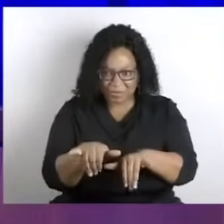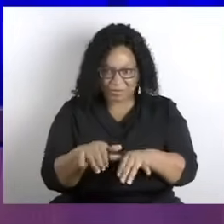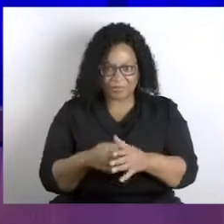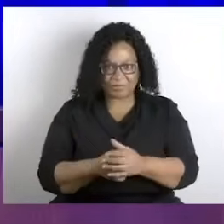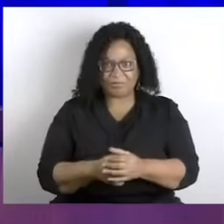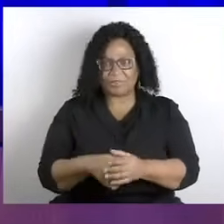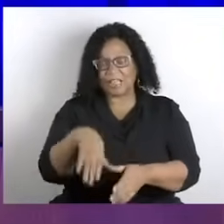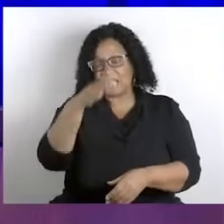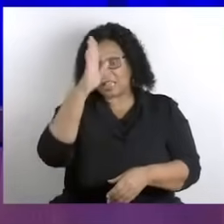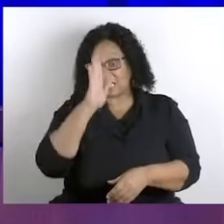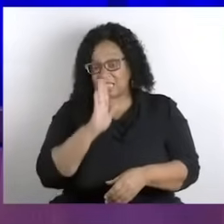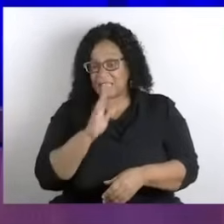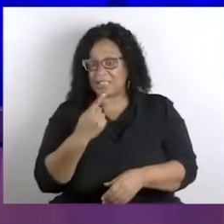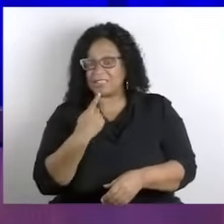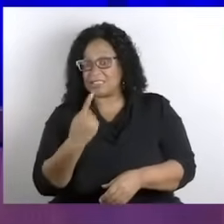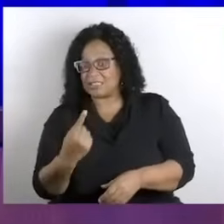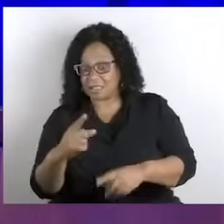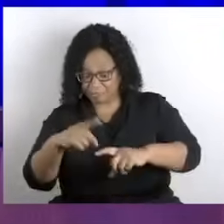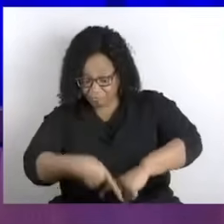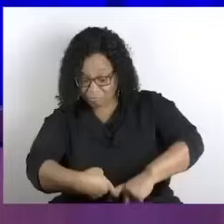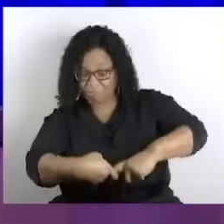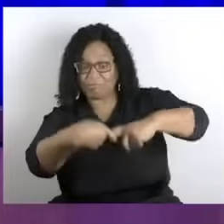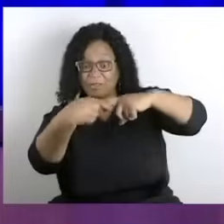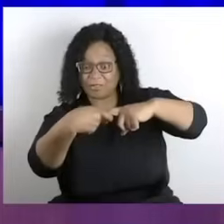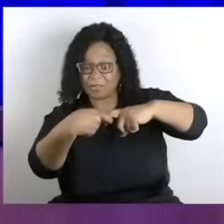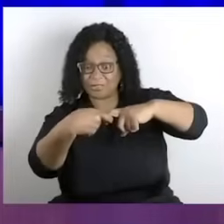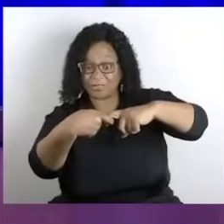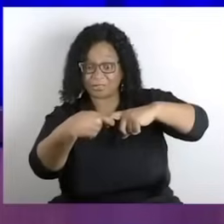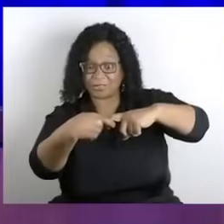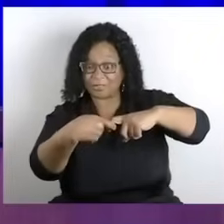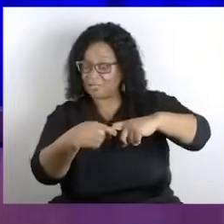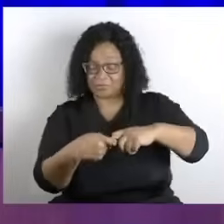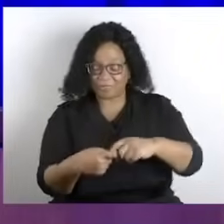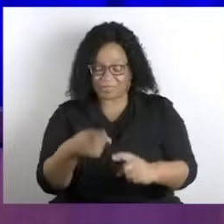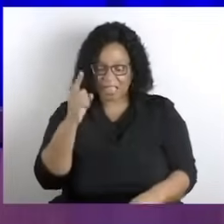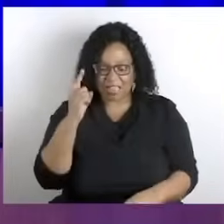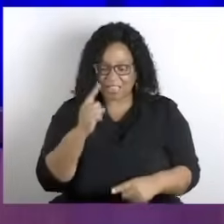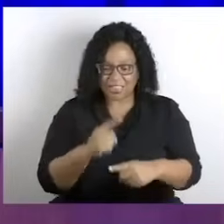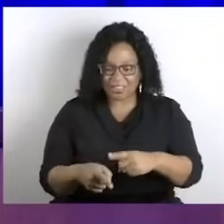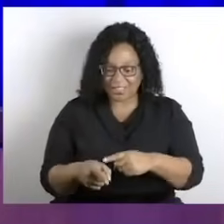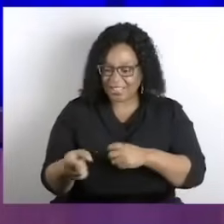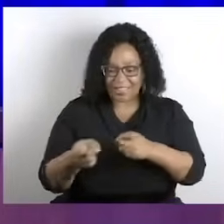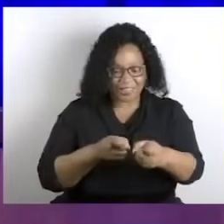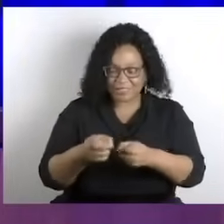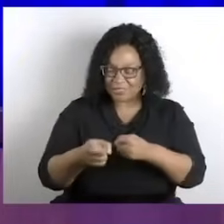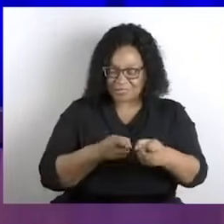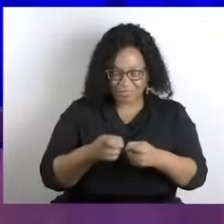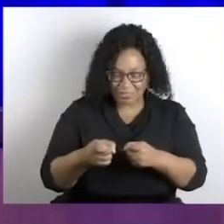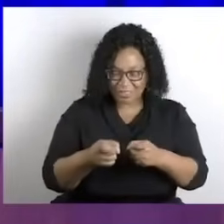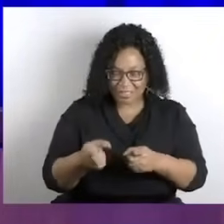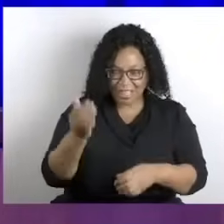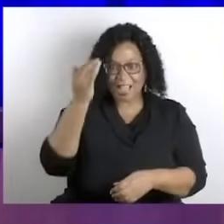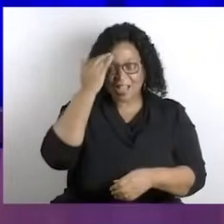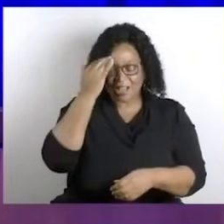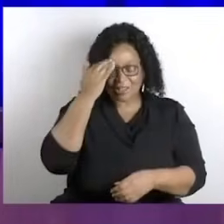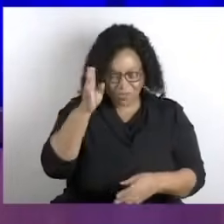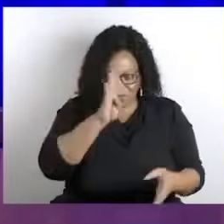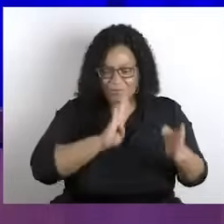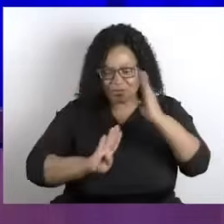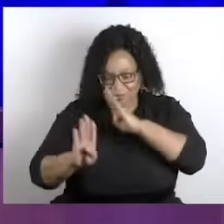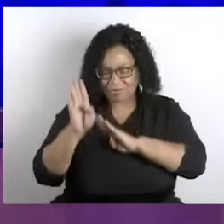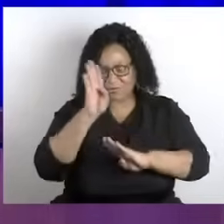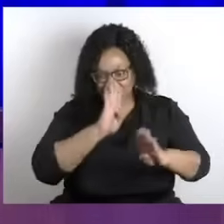God says, hold up, wait a minute. Don't take matters into your own hands. I understand that you're frustrated right now.